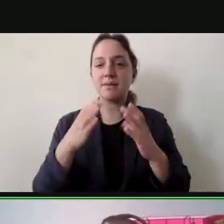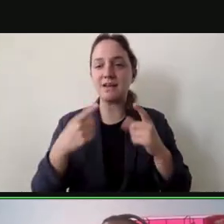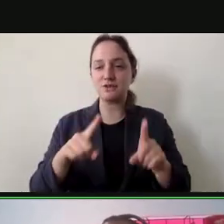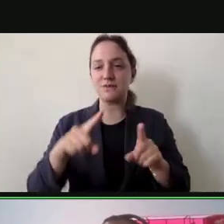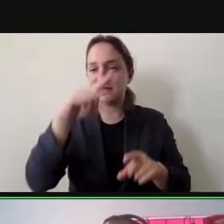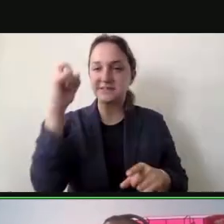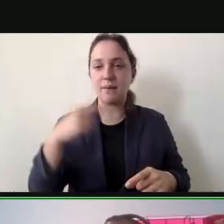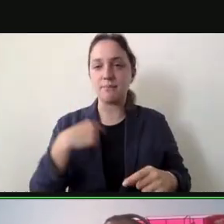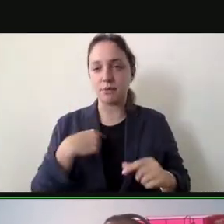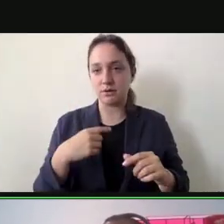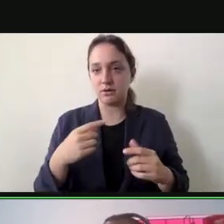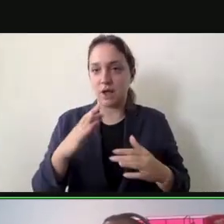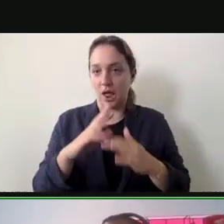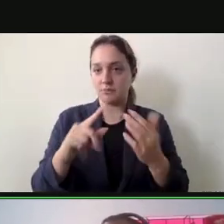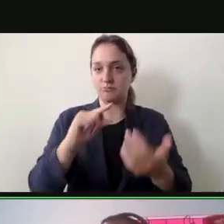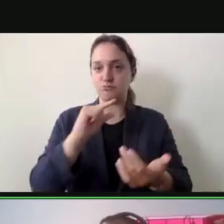graduate